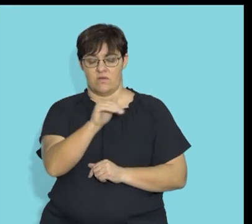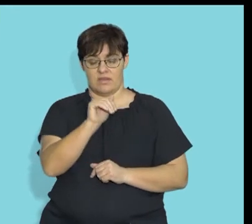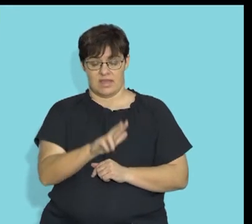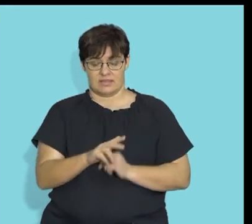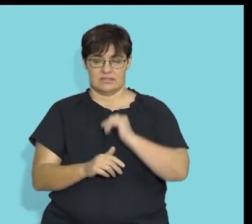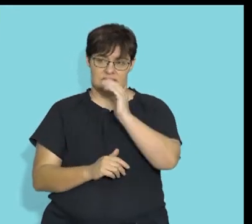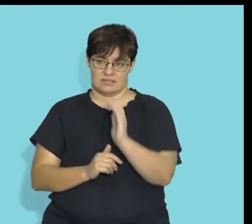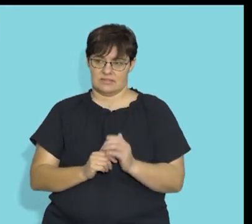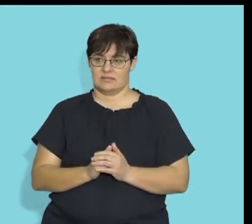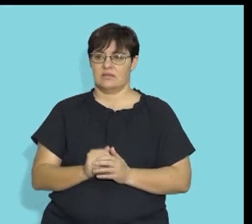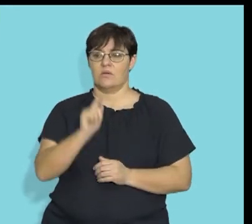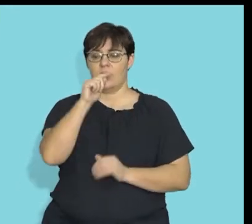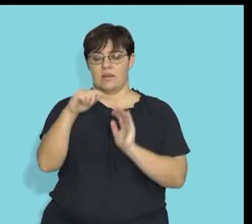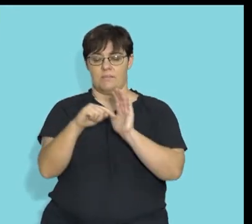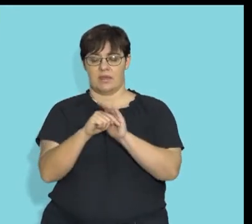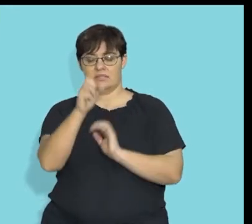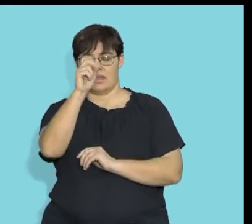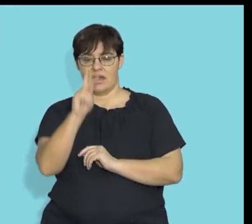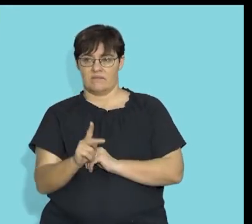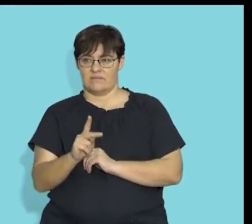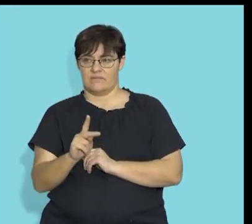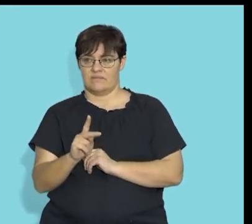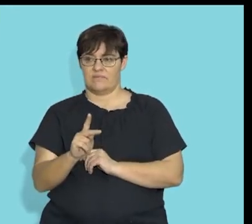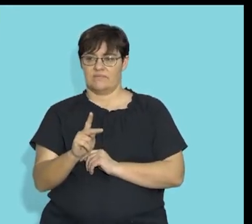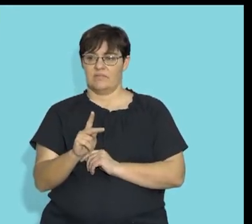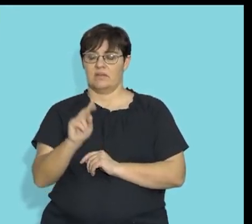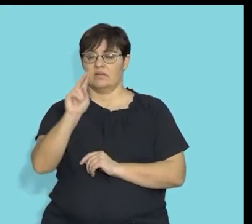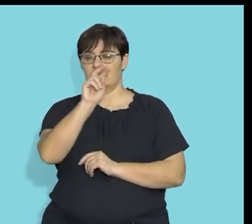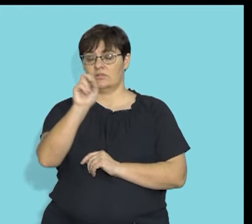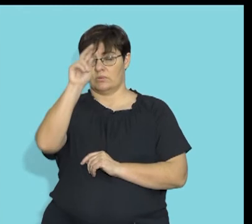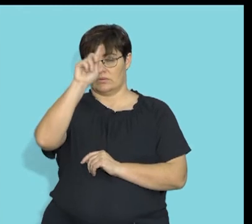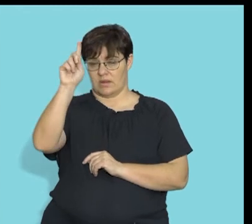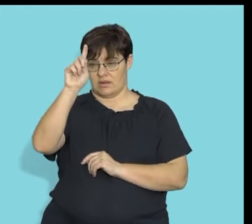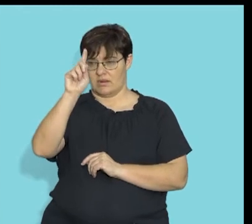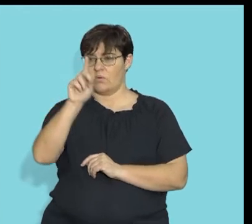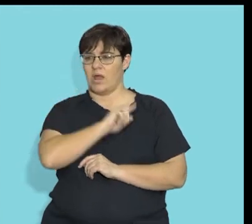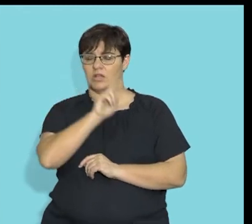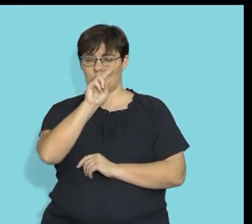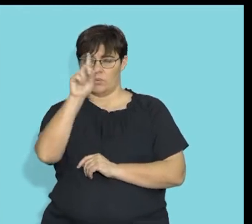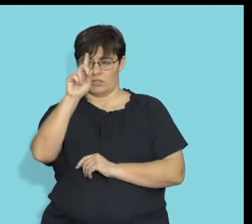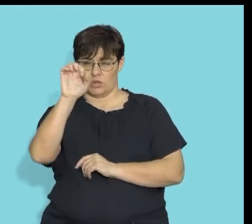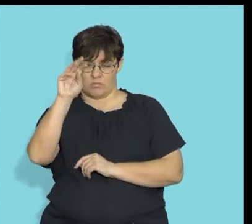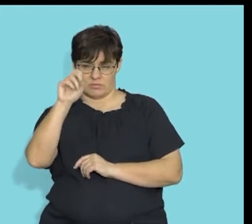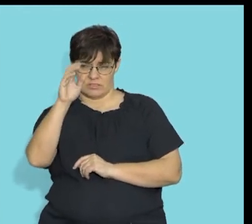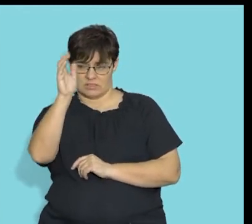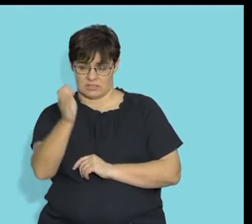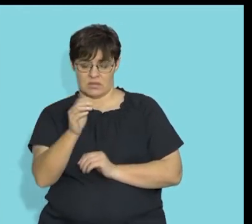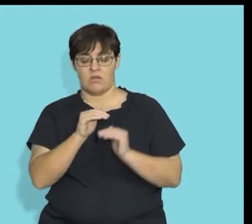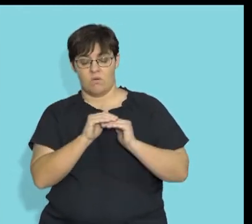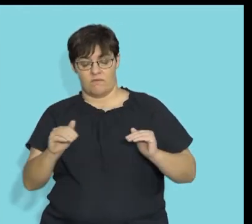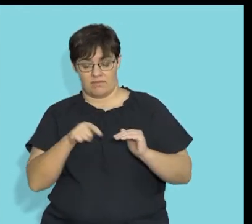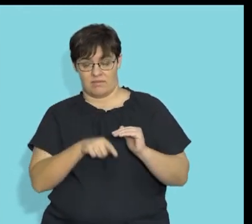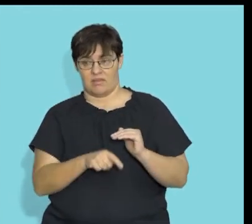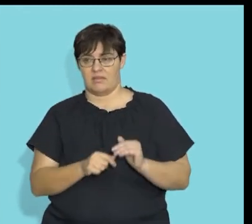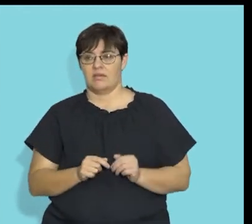bracket 1 minus a half to the power of 21 because there are 21 terms,